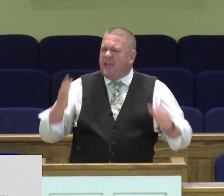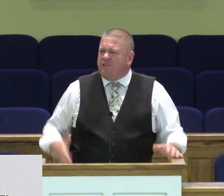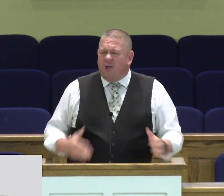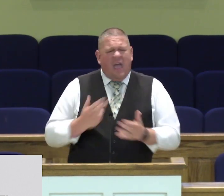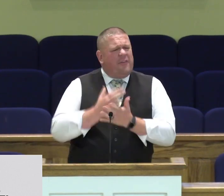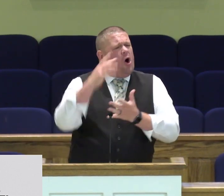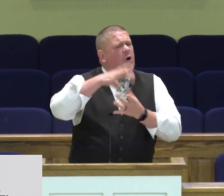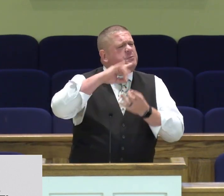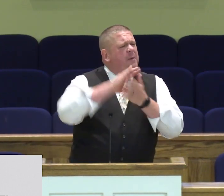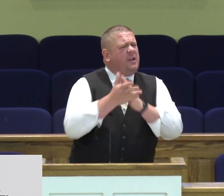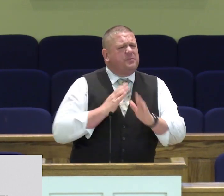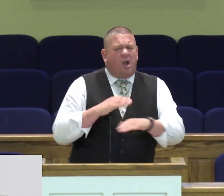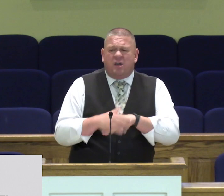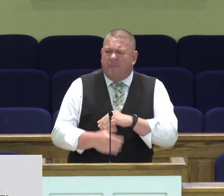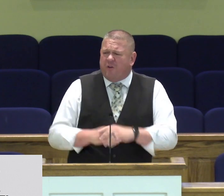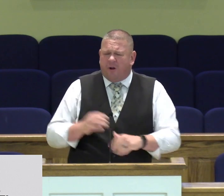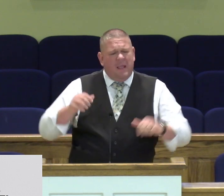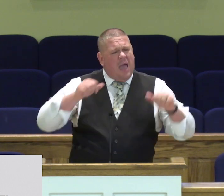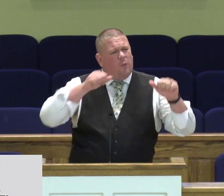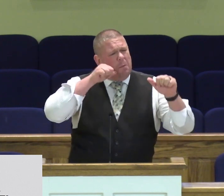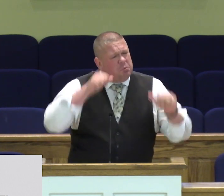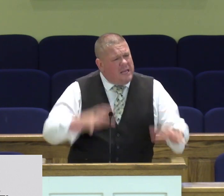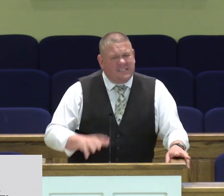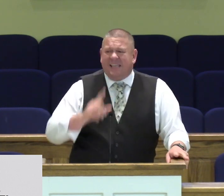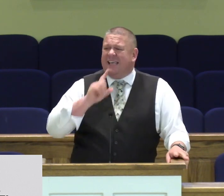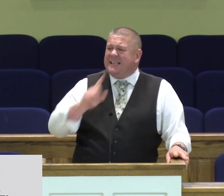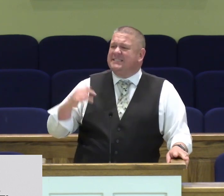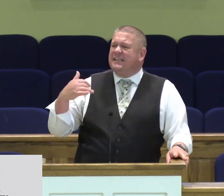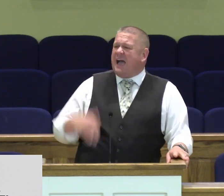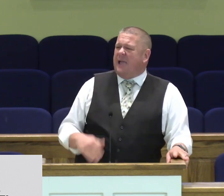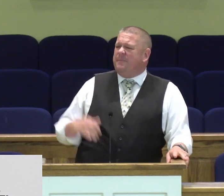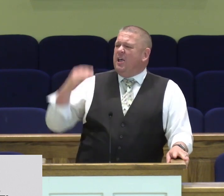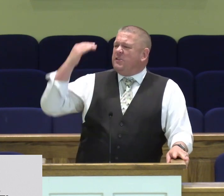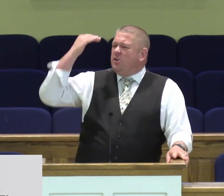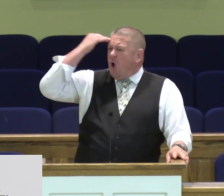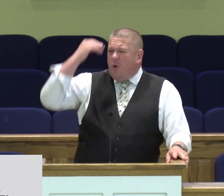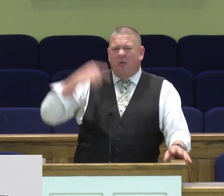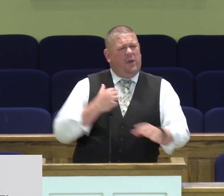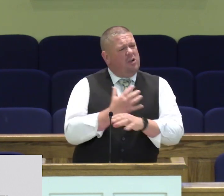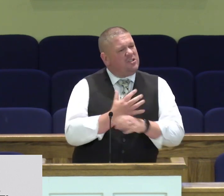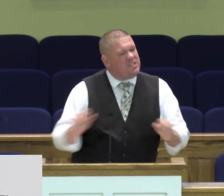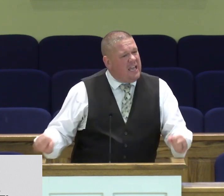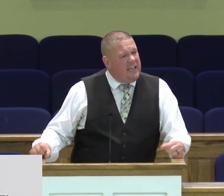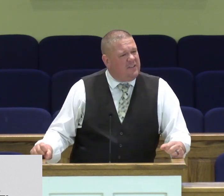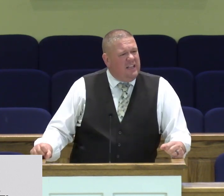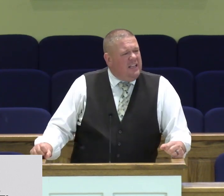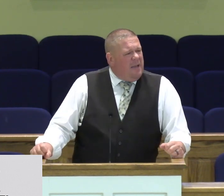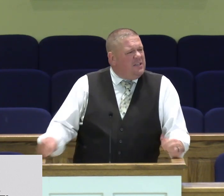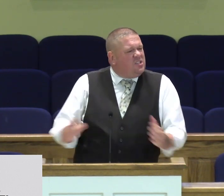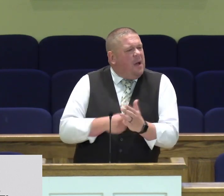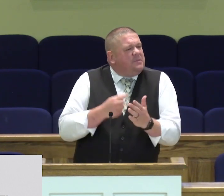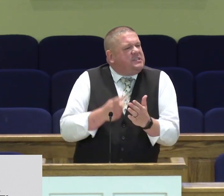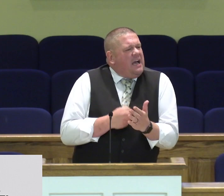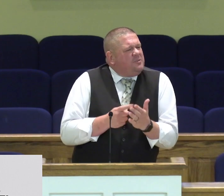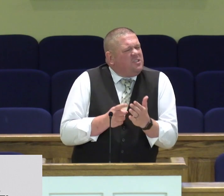our Savior. And the Holy Spirit becomes our Comforter. And what a blessing it is tonight to know that we are saved. I